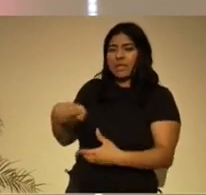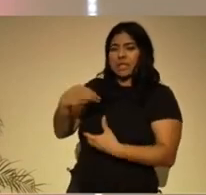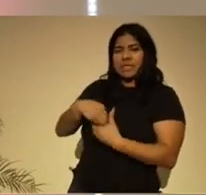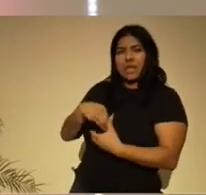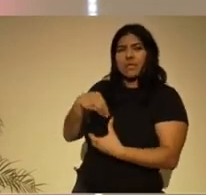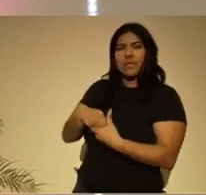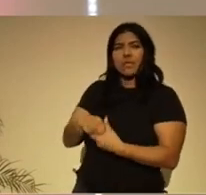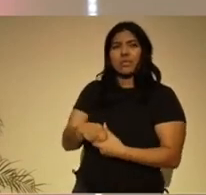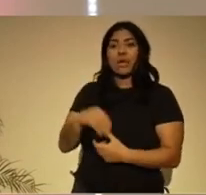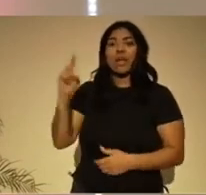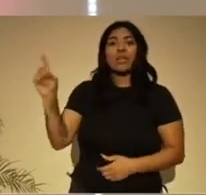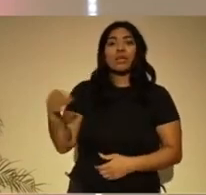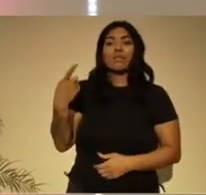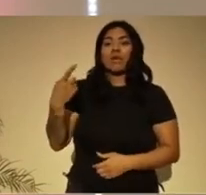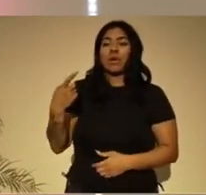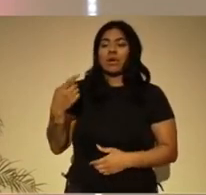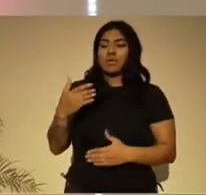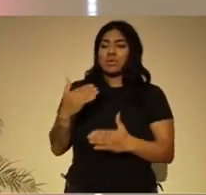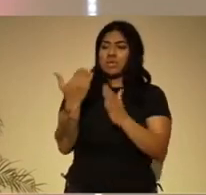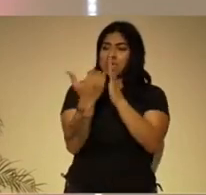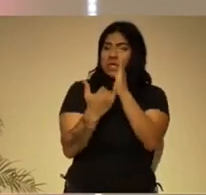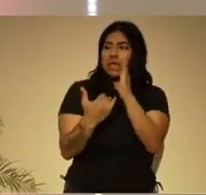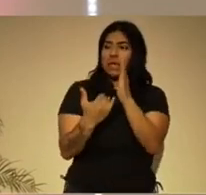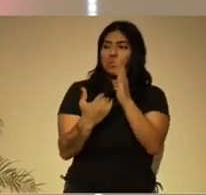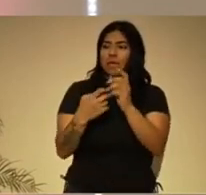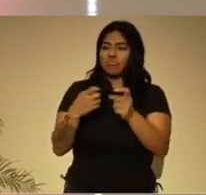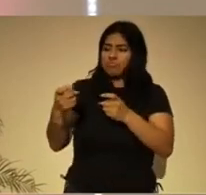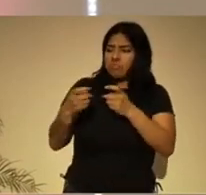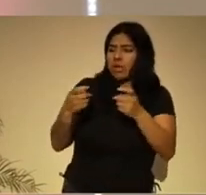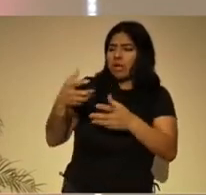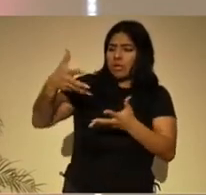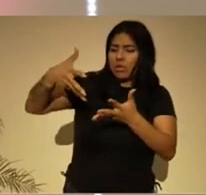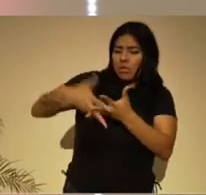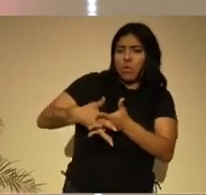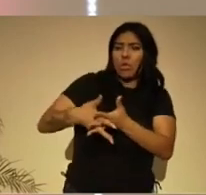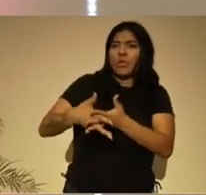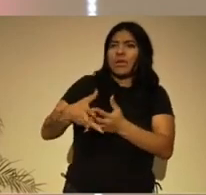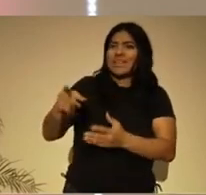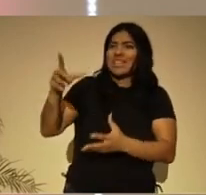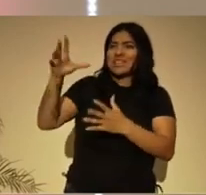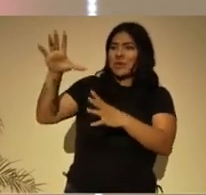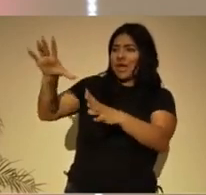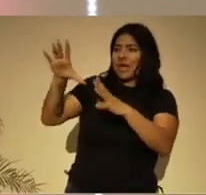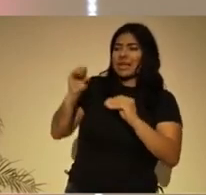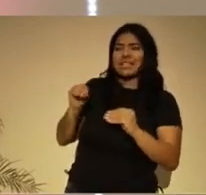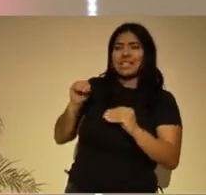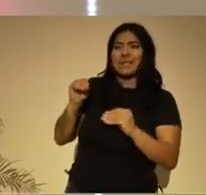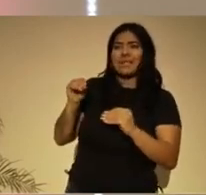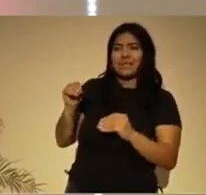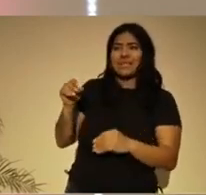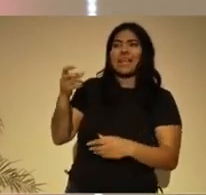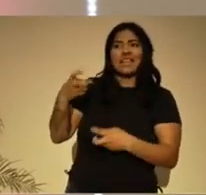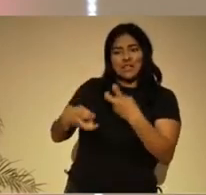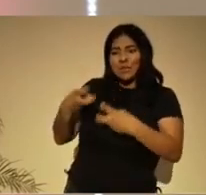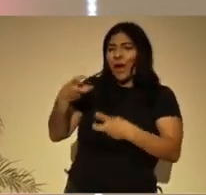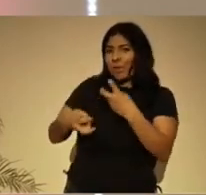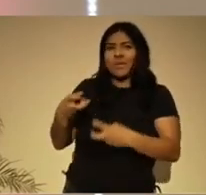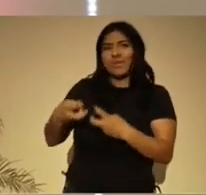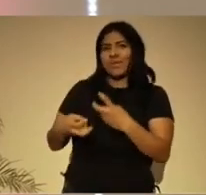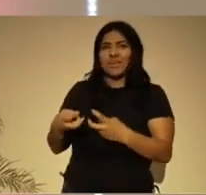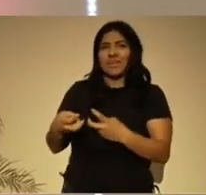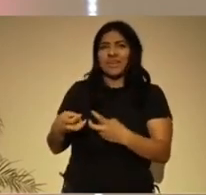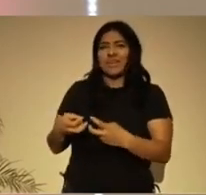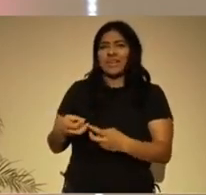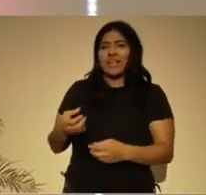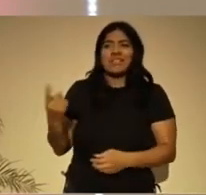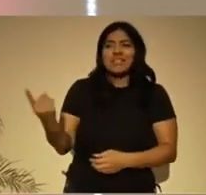And the first step of us dealing with the root is to acknowledge that there is a problem, that there is something that